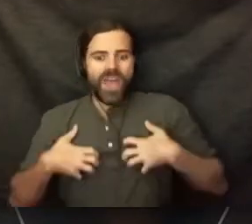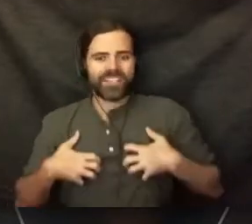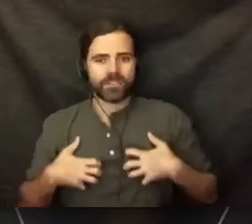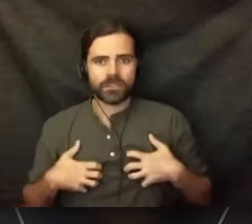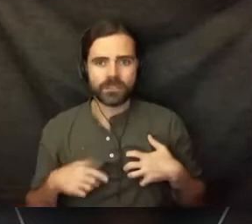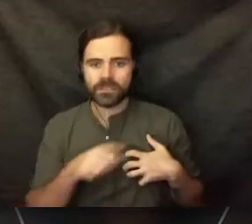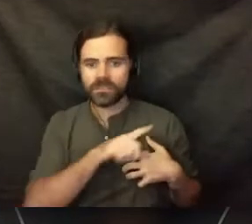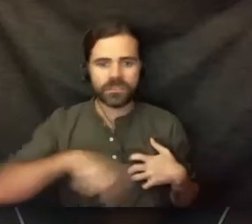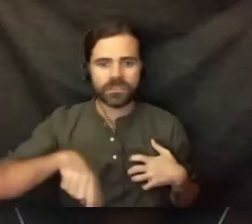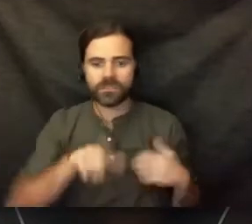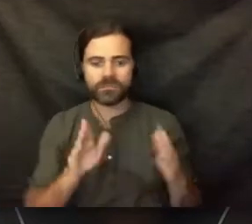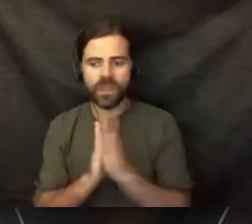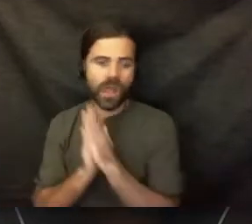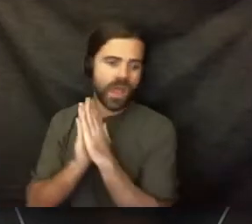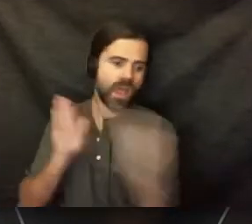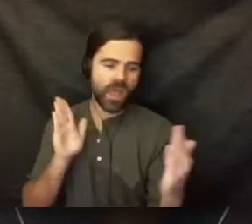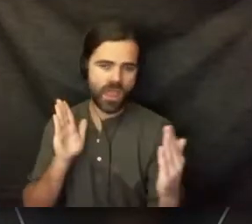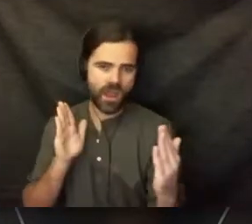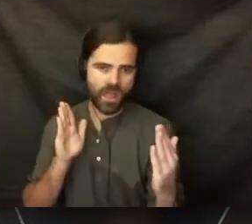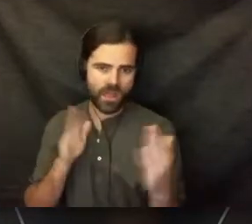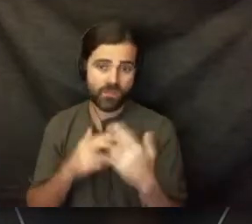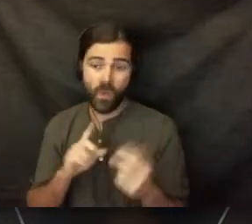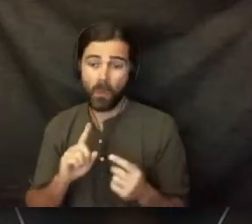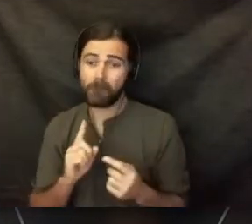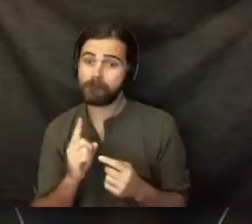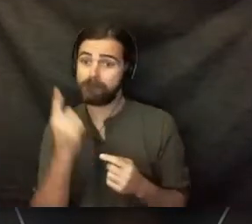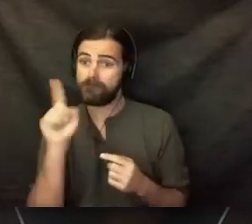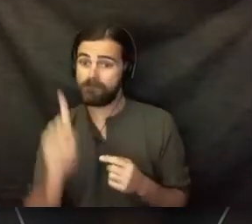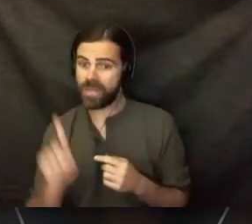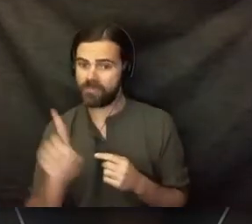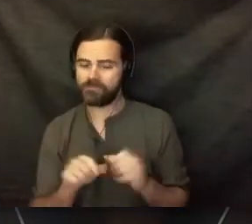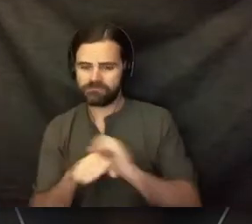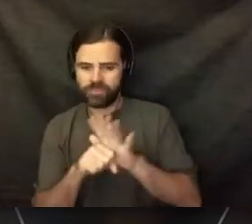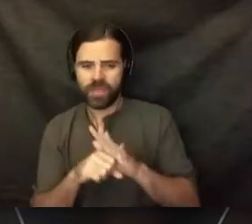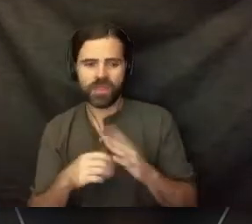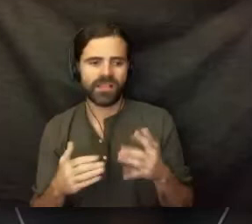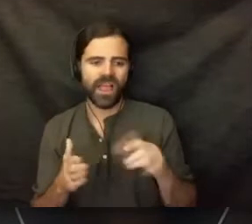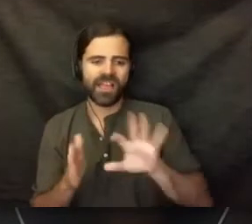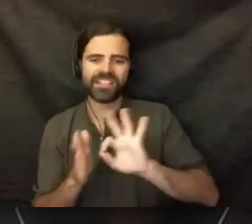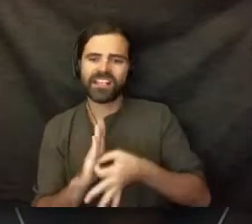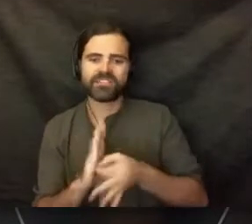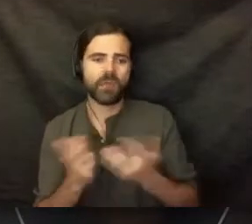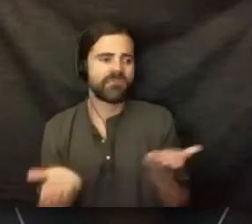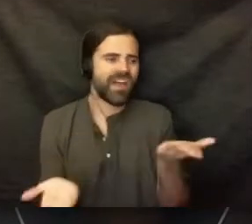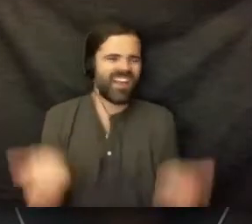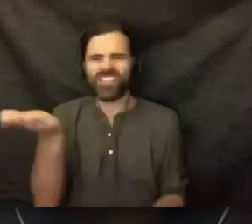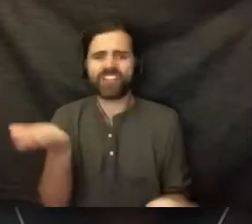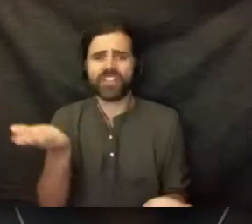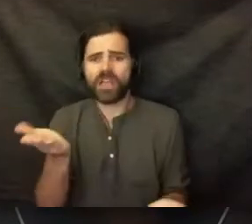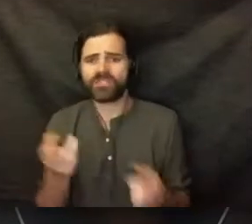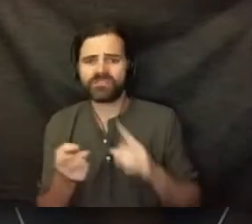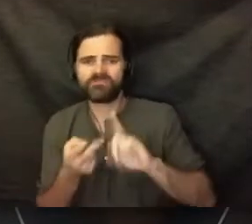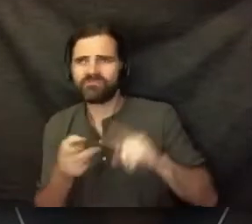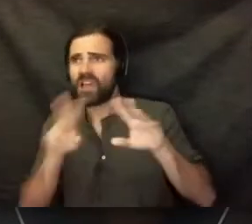existing system. It is accelerating systemic injustices everywhere around the world. And it's reconfiguring